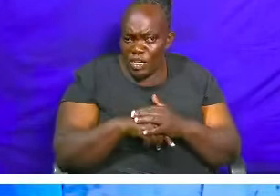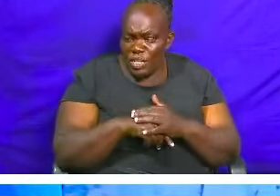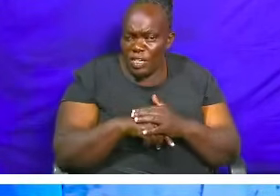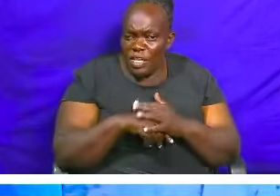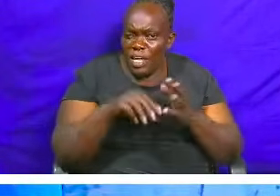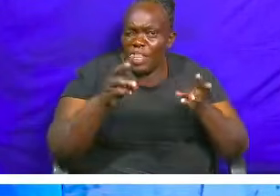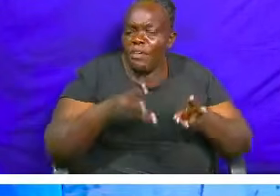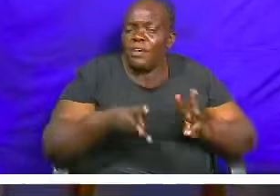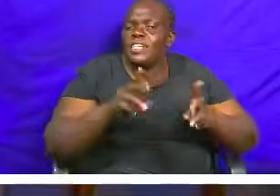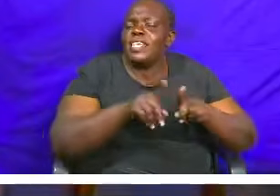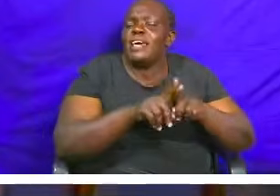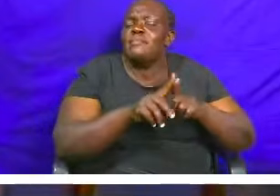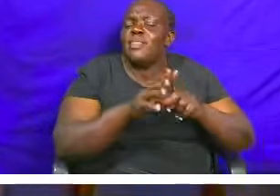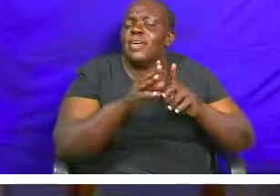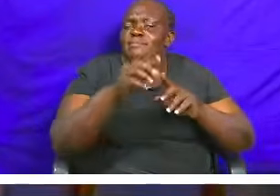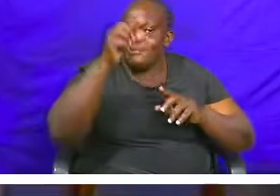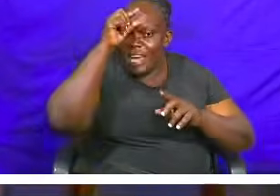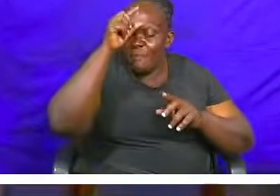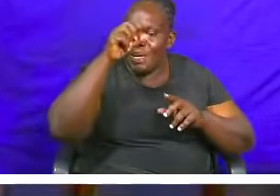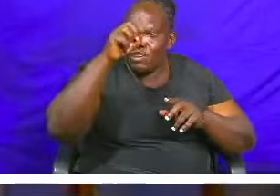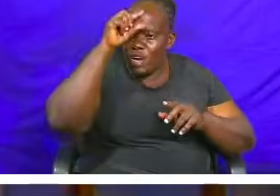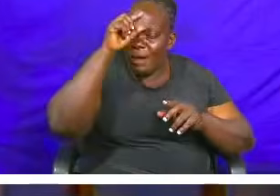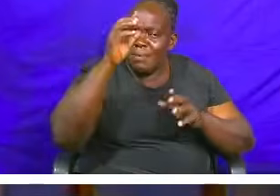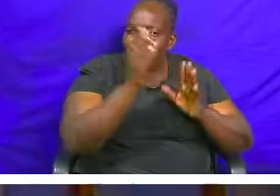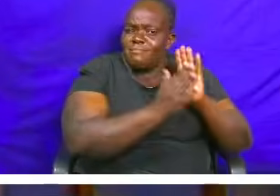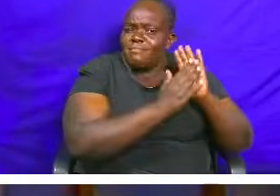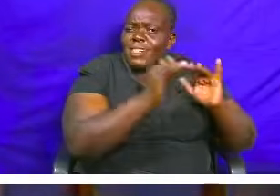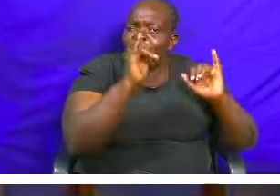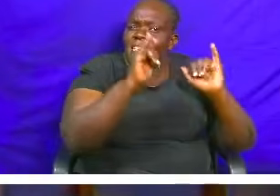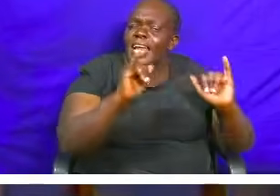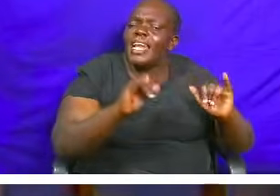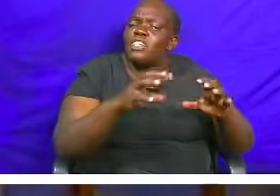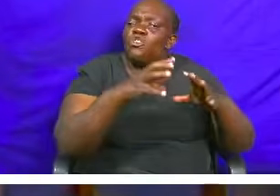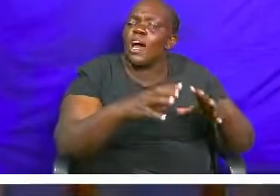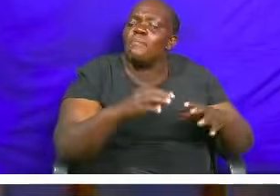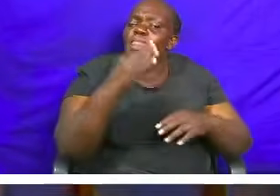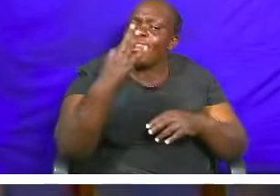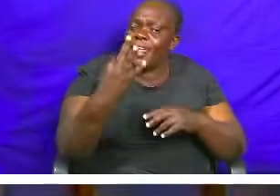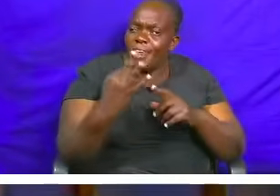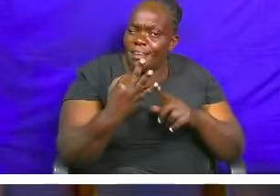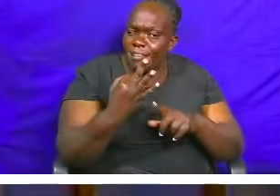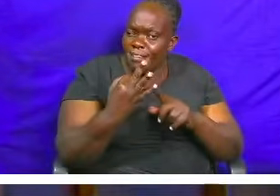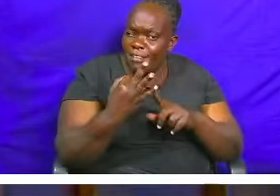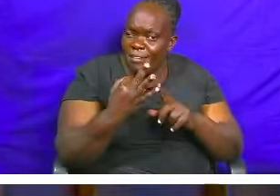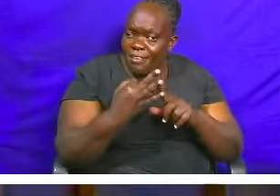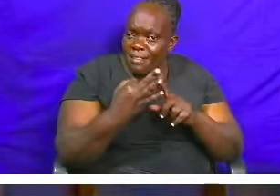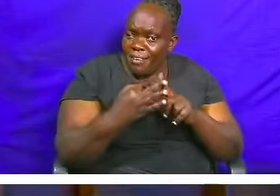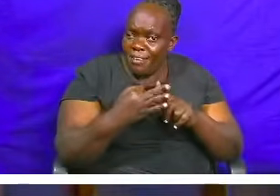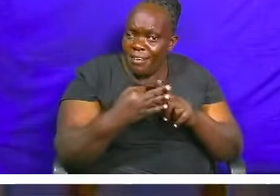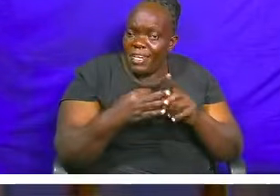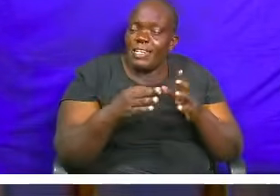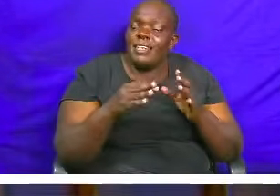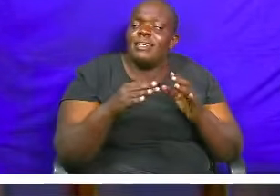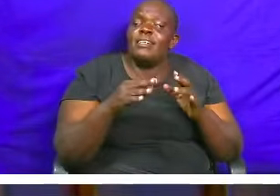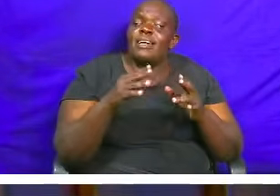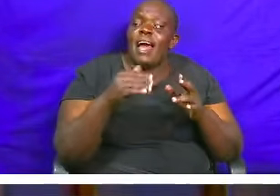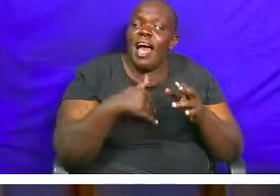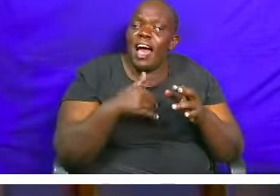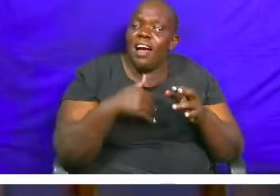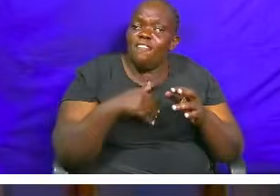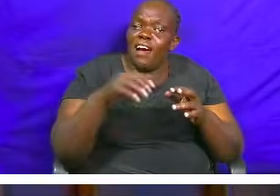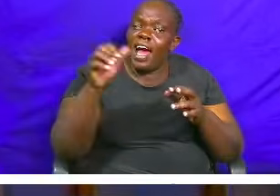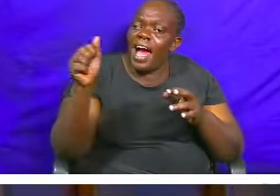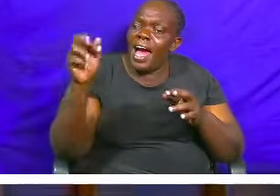the arrangement happens, we have international oil companies. We have 3 of them. They are owned by governments out there. Maybe you can mention them. So we have